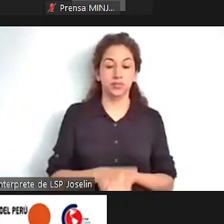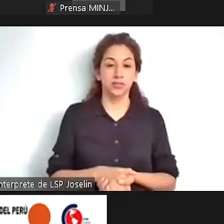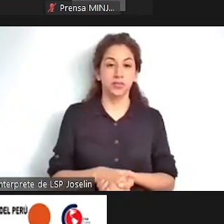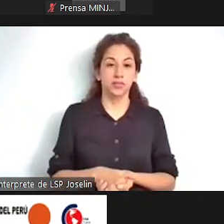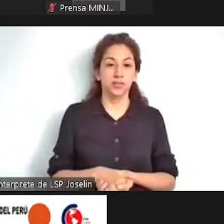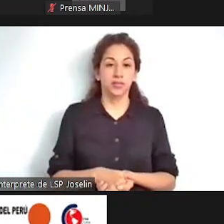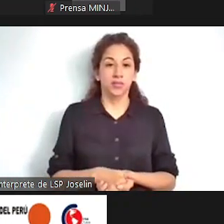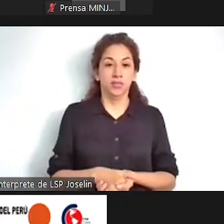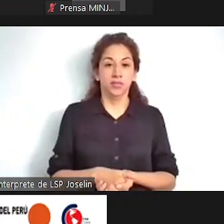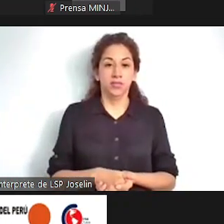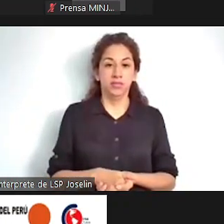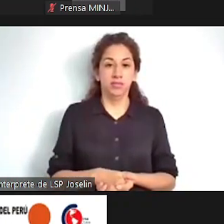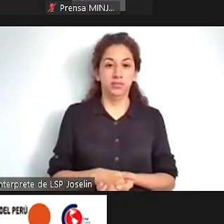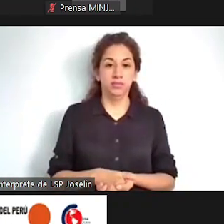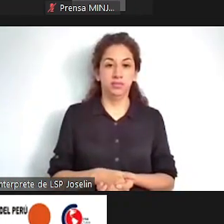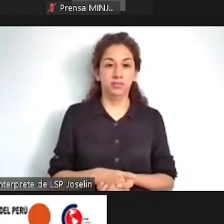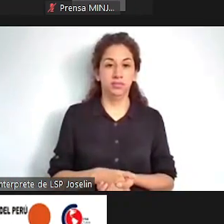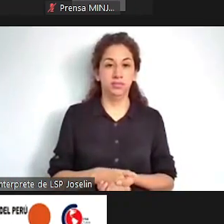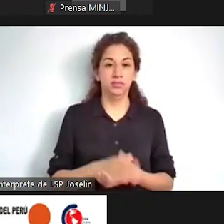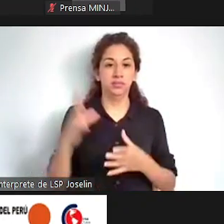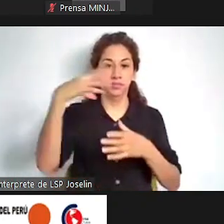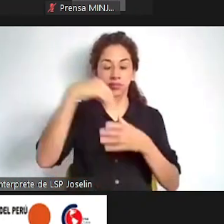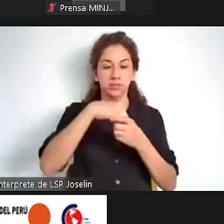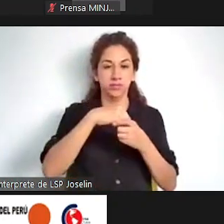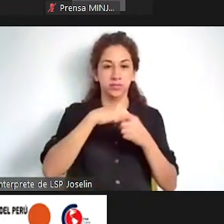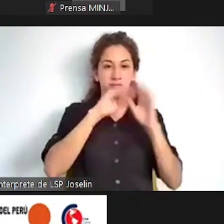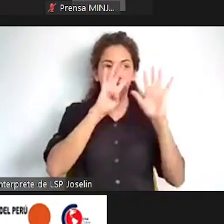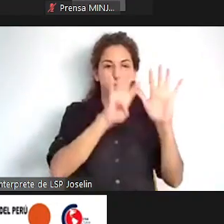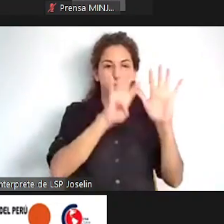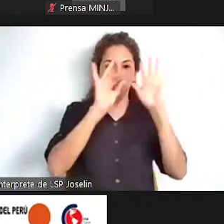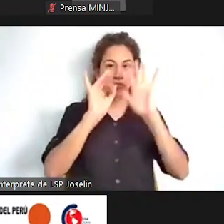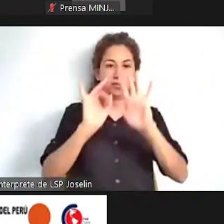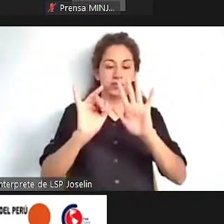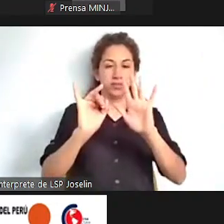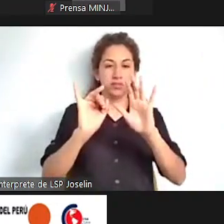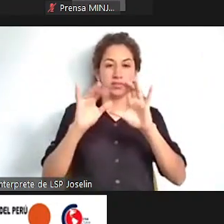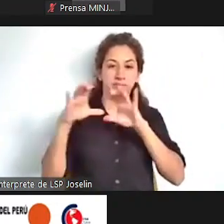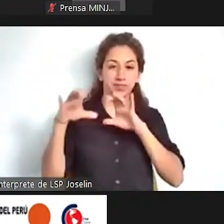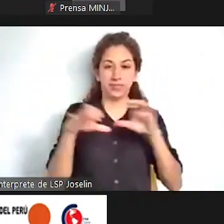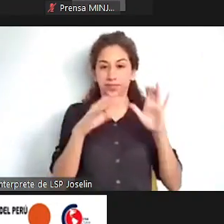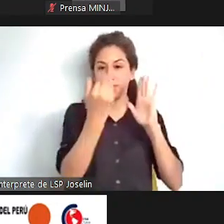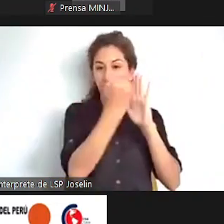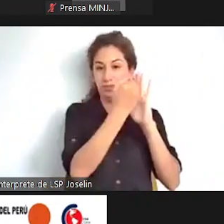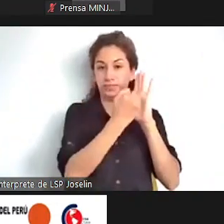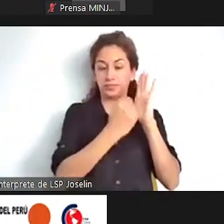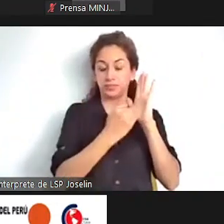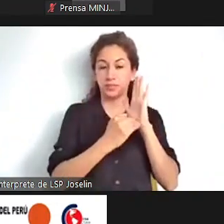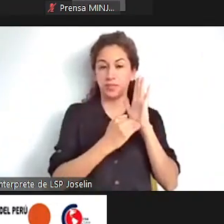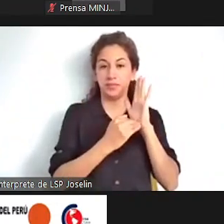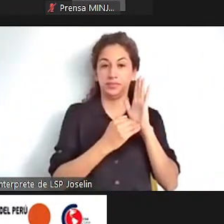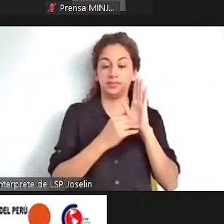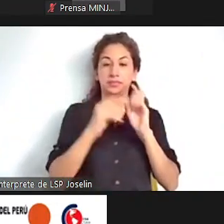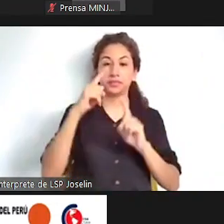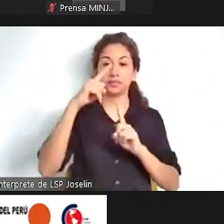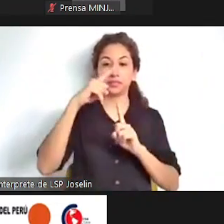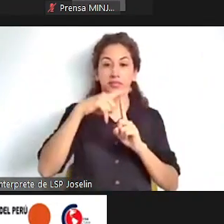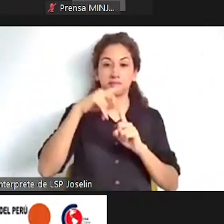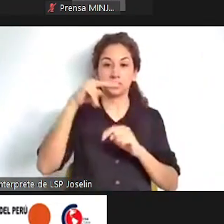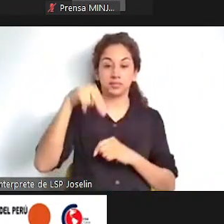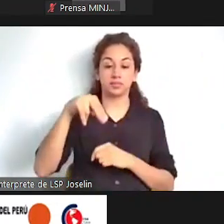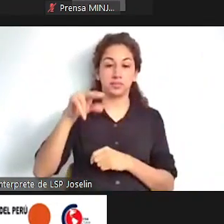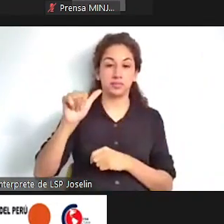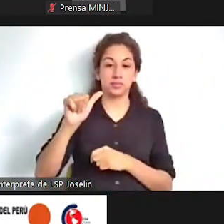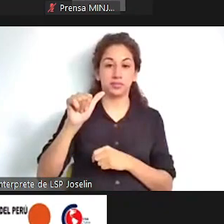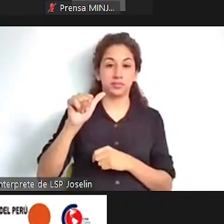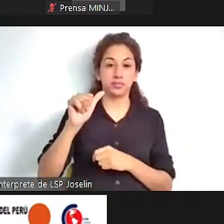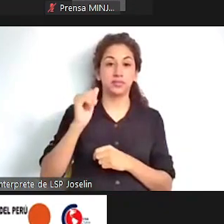relations of power so from the 97 strategic actions that were provided in the